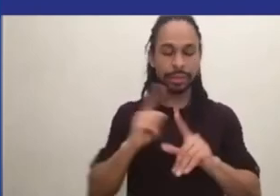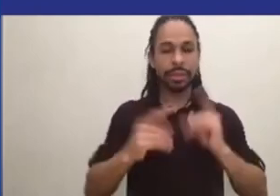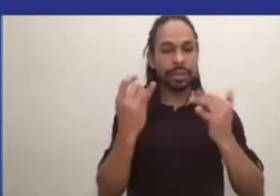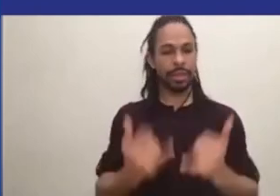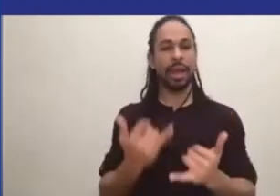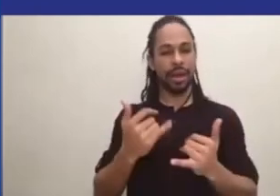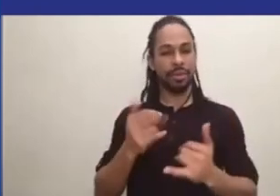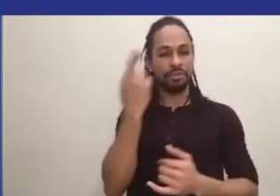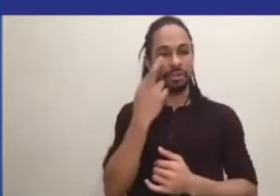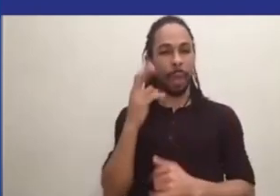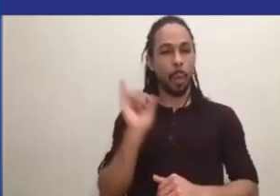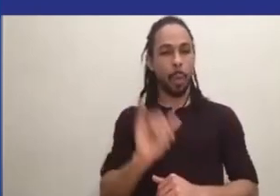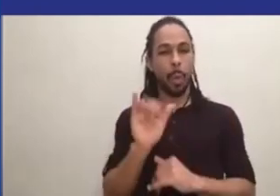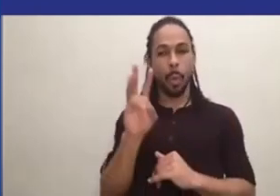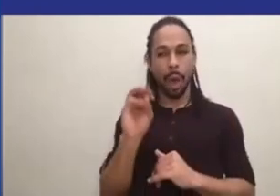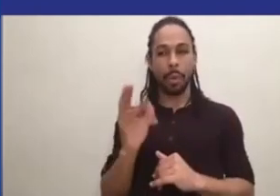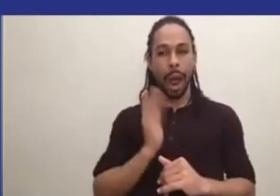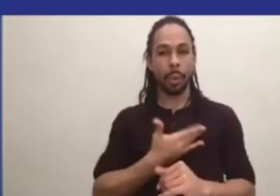and as a people and as